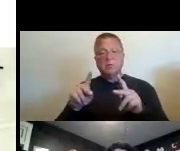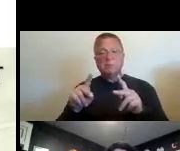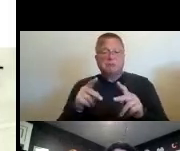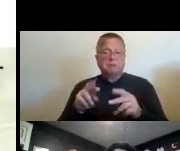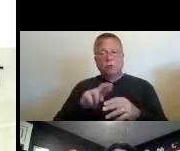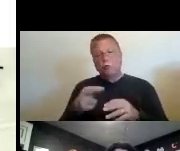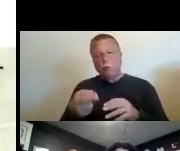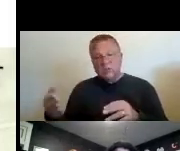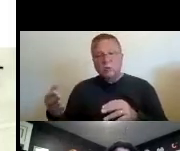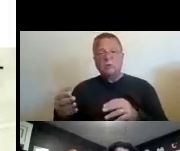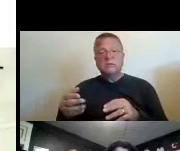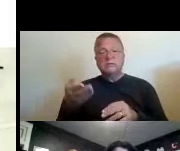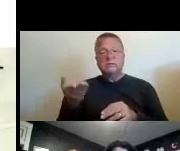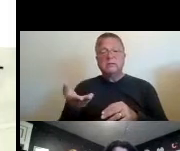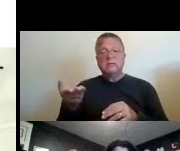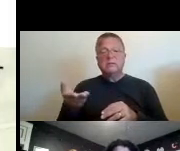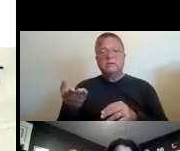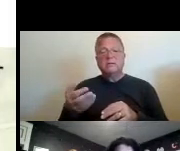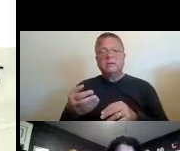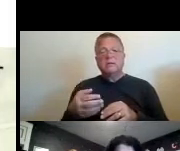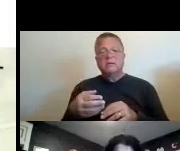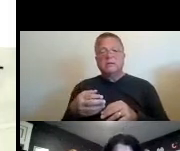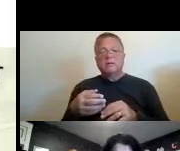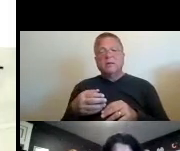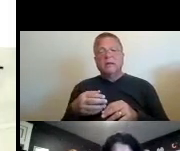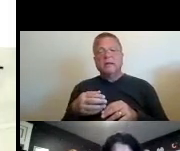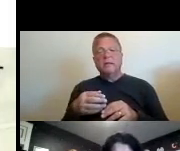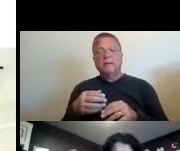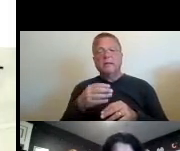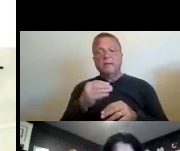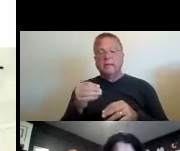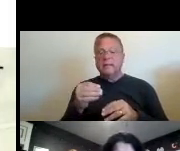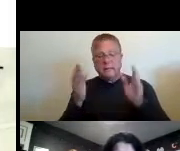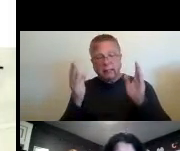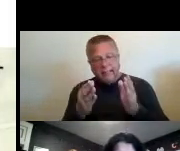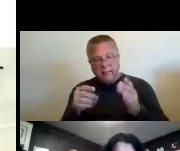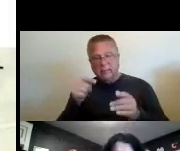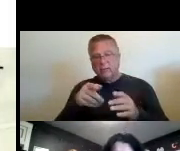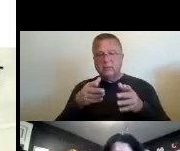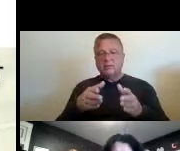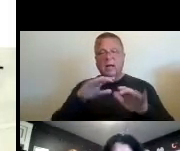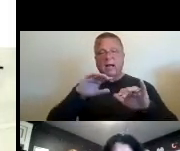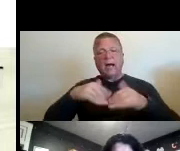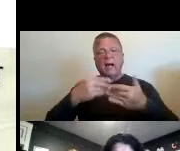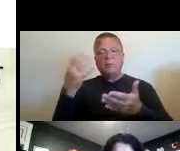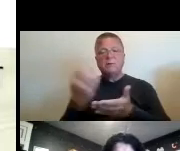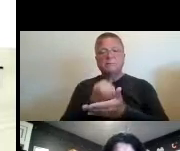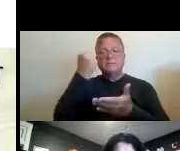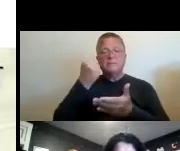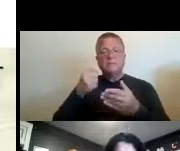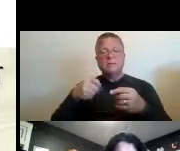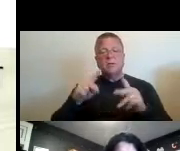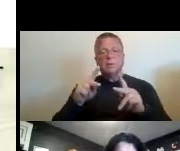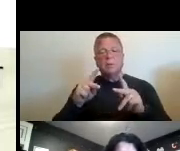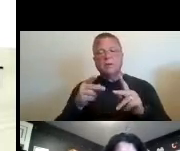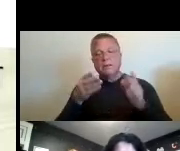there's attention that now is coming to this corridor. How do we seize that opportunity of this kind of